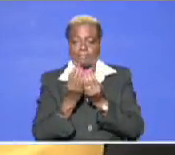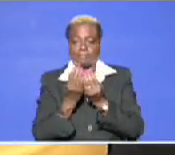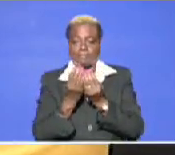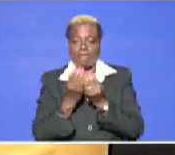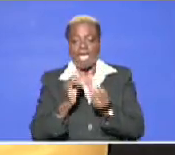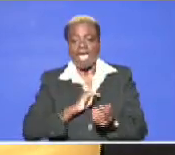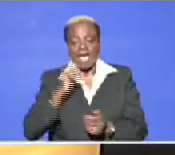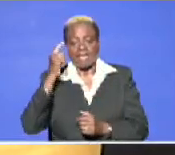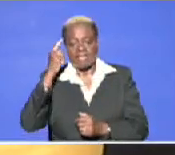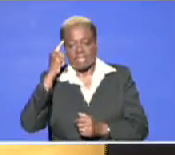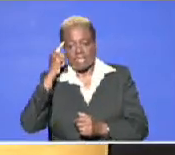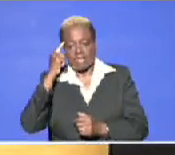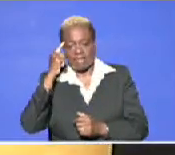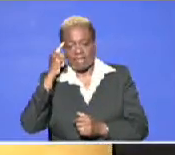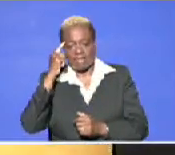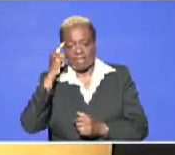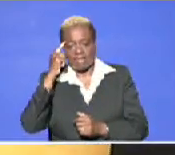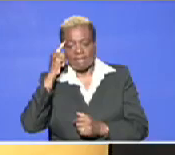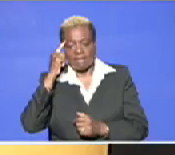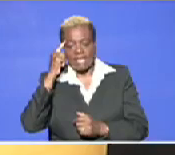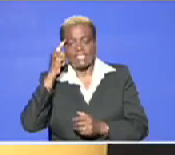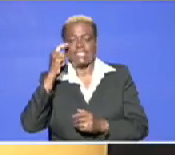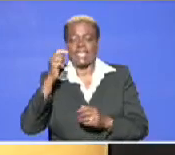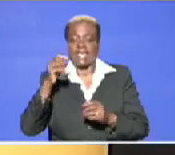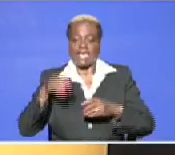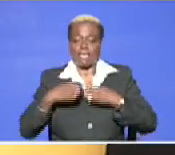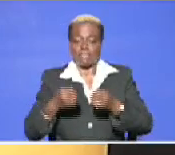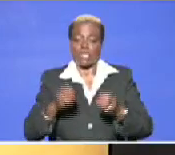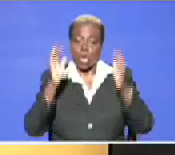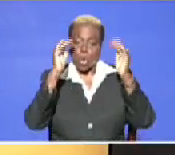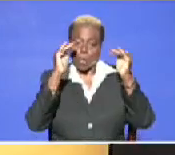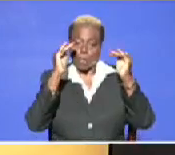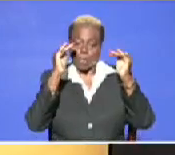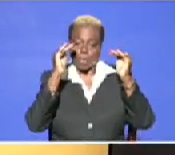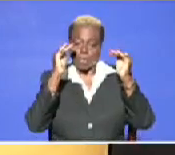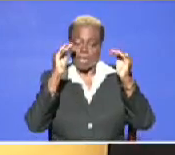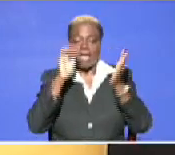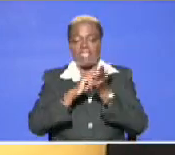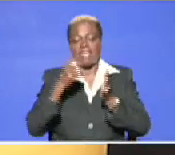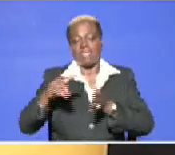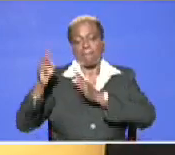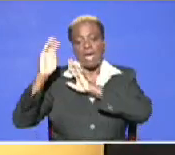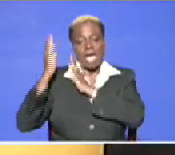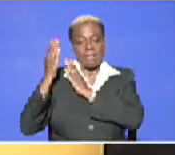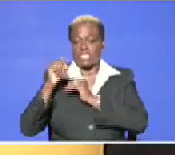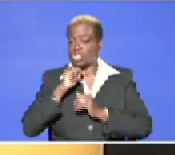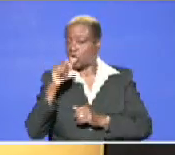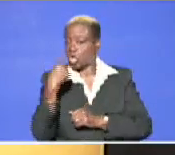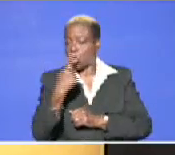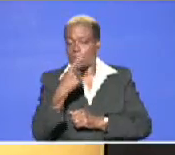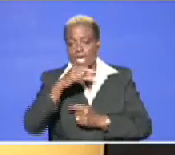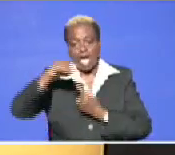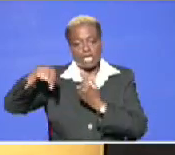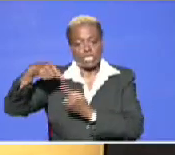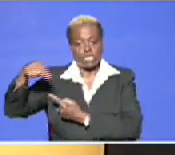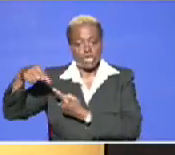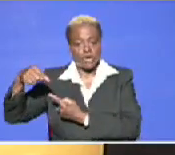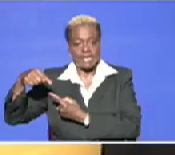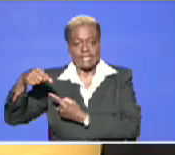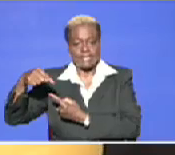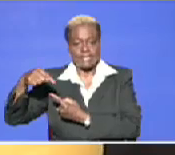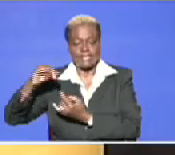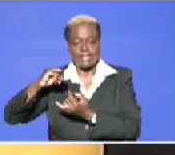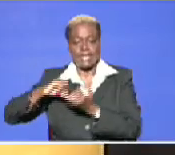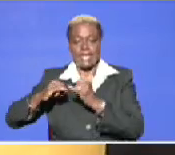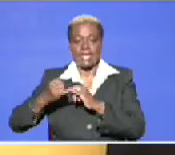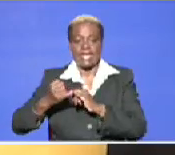also think it gives a shimmer of hope, understanding that, the Bahamas is just not a tourist destination. We